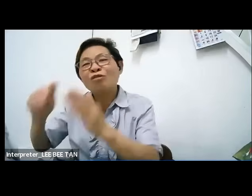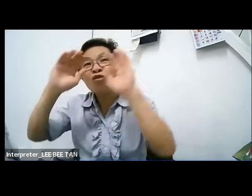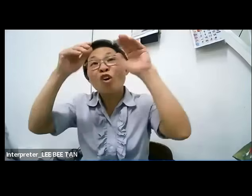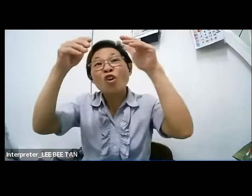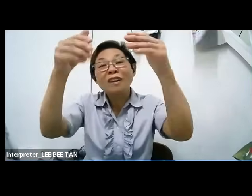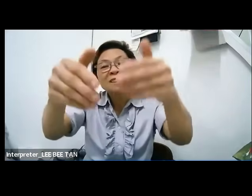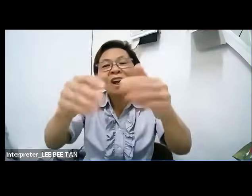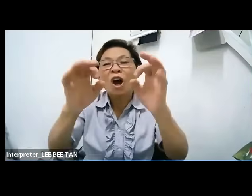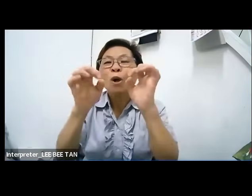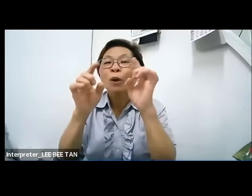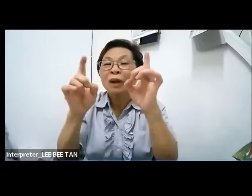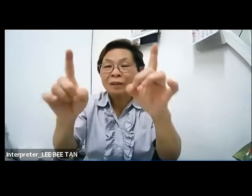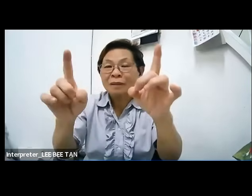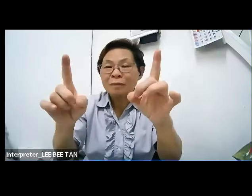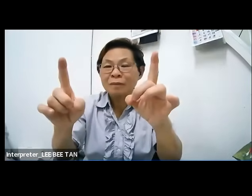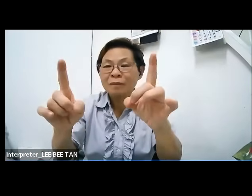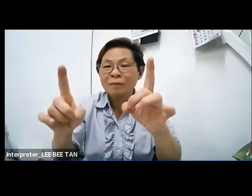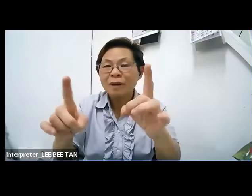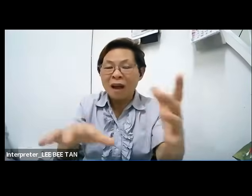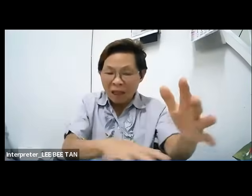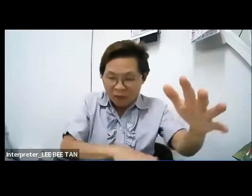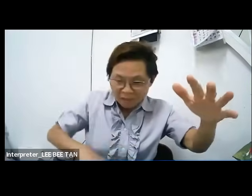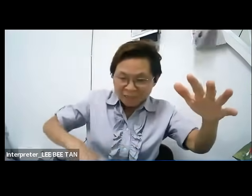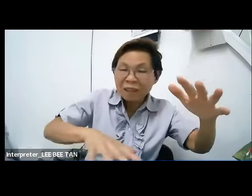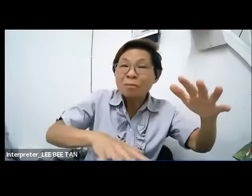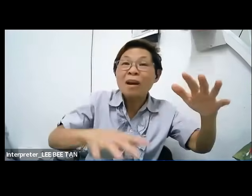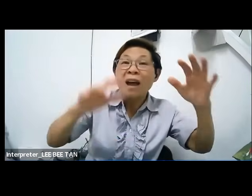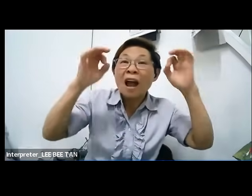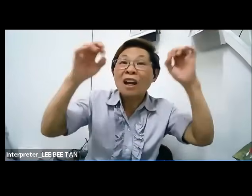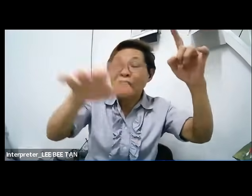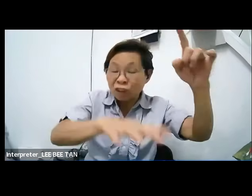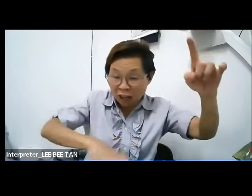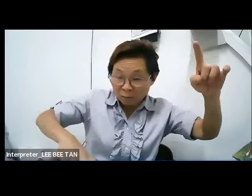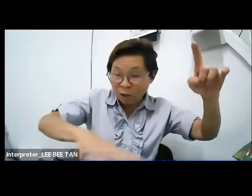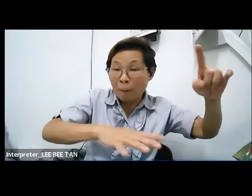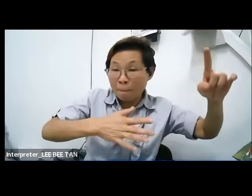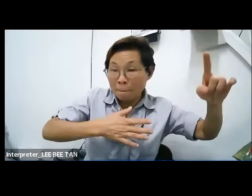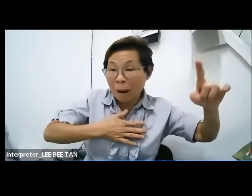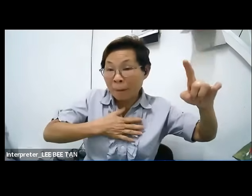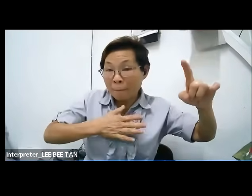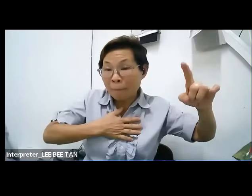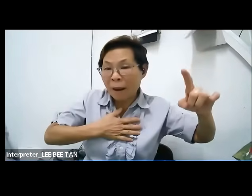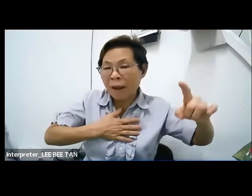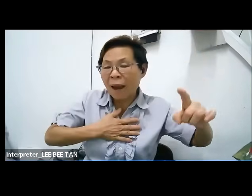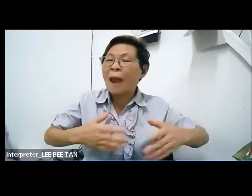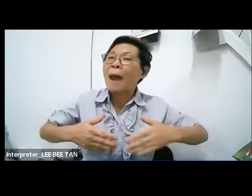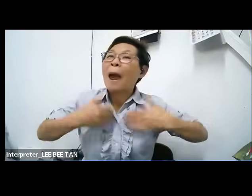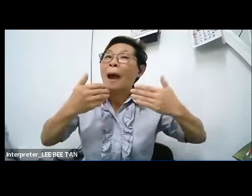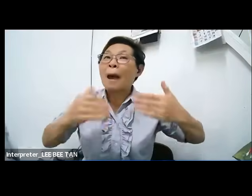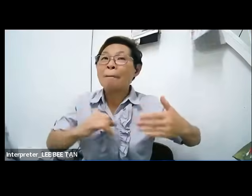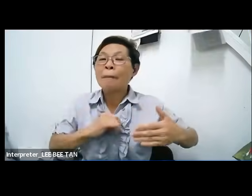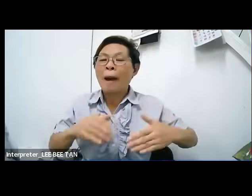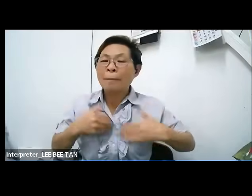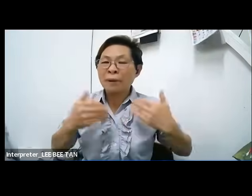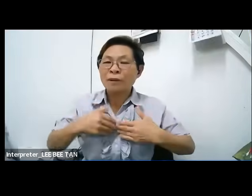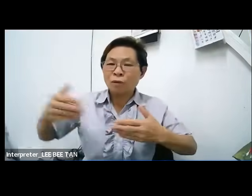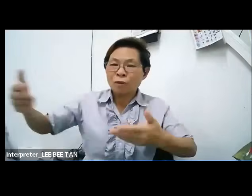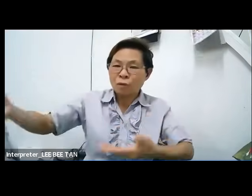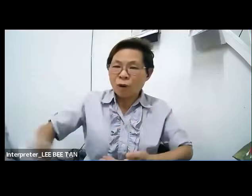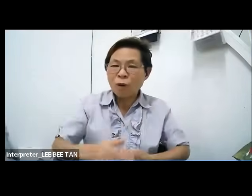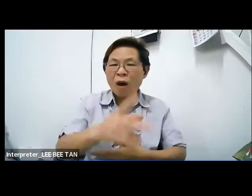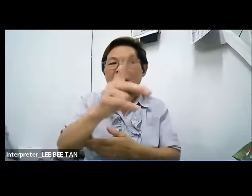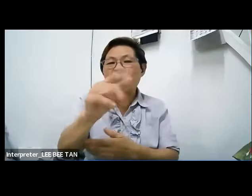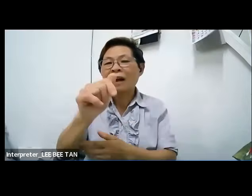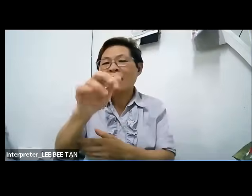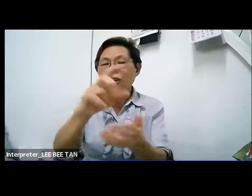the educational landscape. With that, it is my greatest pleasure to introduce Dr. Kanit Pamanee,